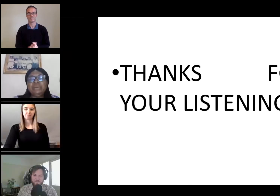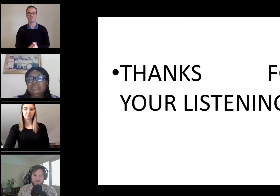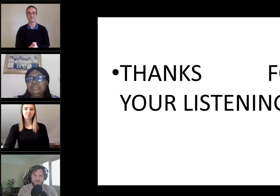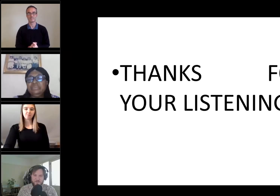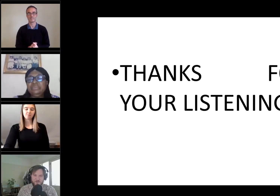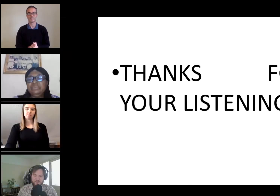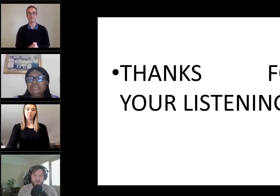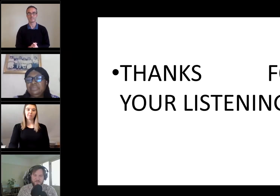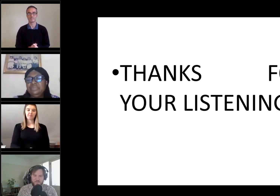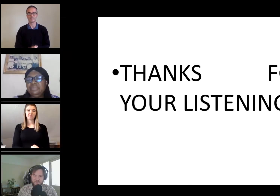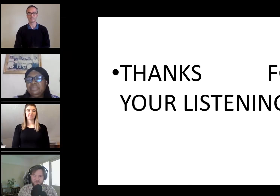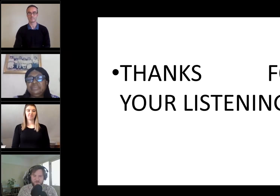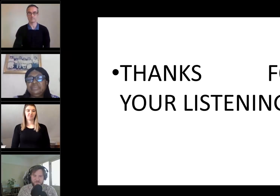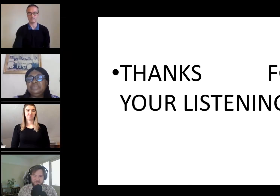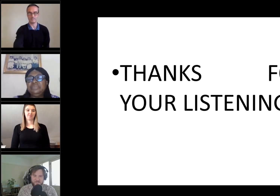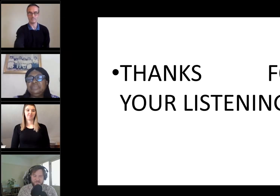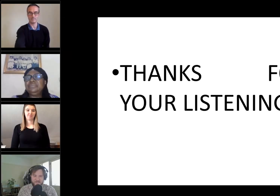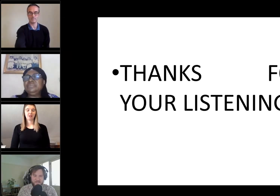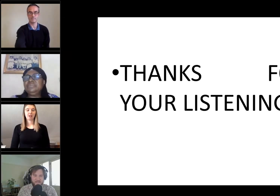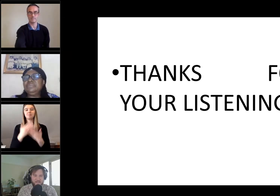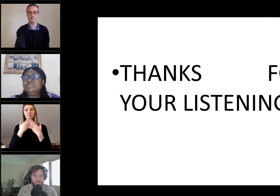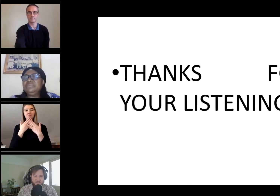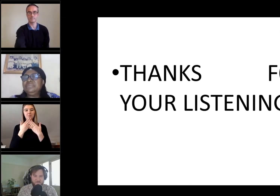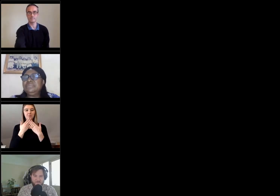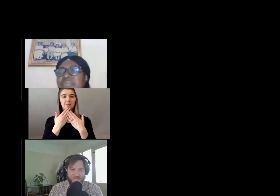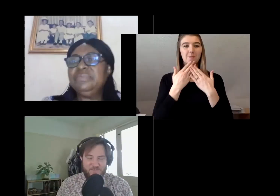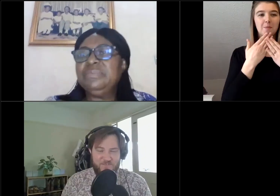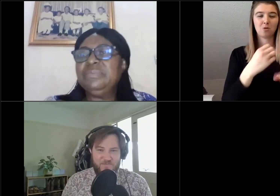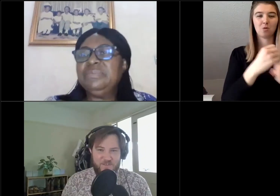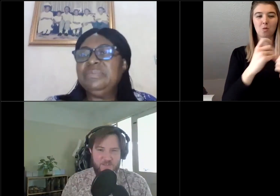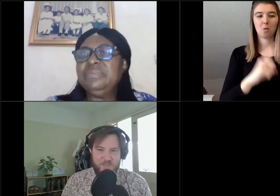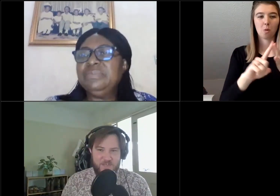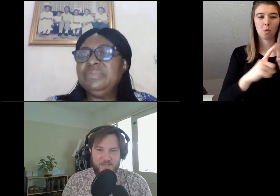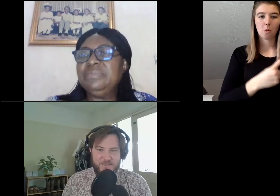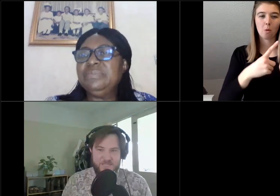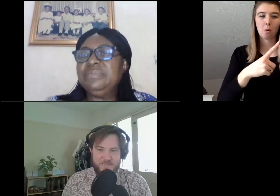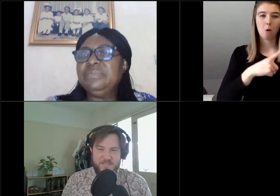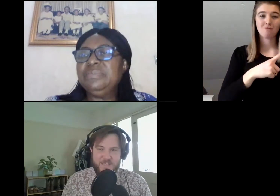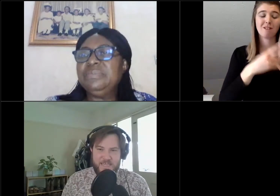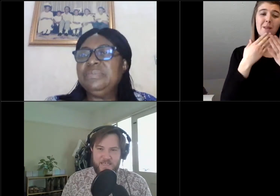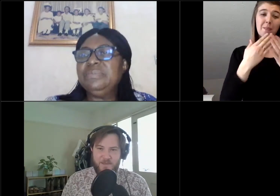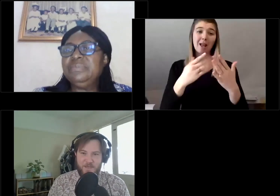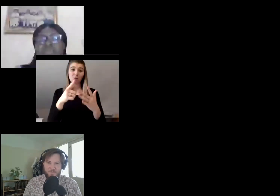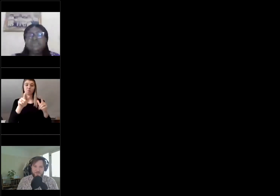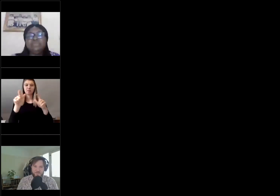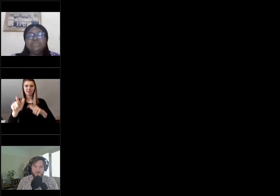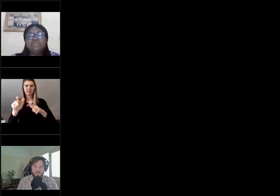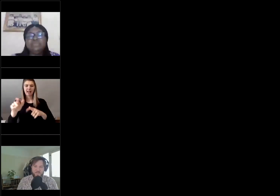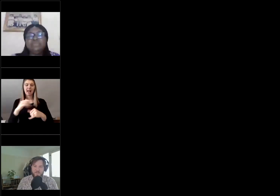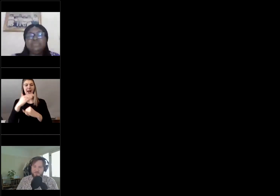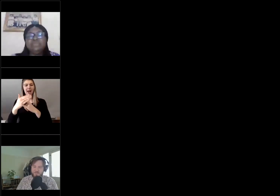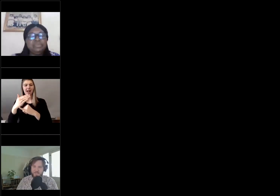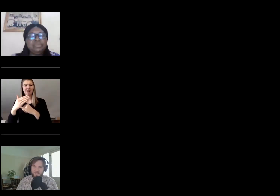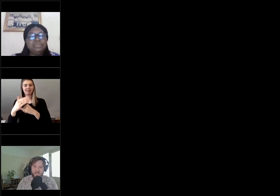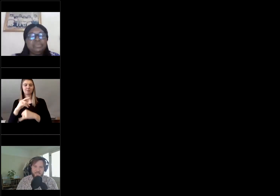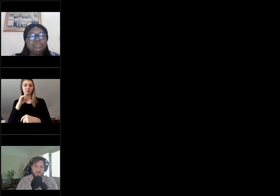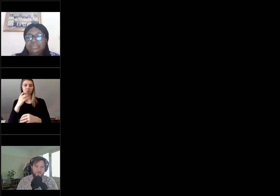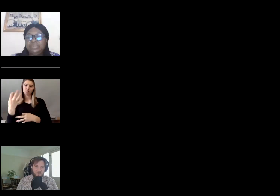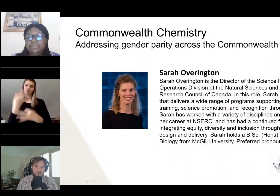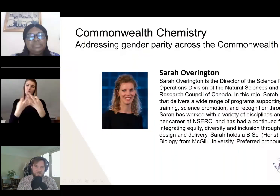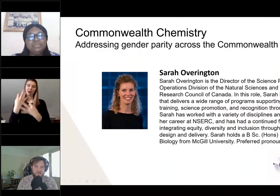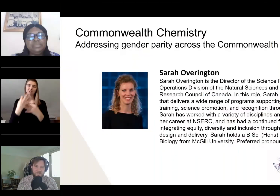Thank you very much, Gloria. Thank you for joining us today, and thank you for sticking around for the Q&A session coming up as well. That was